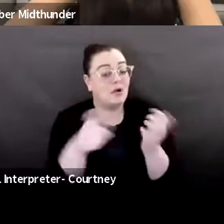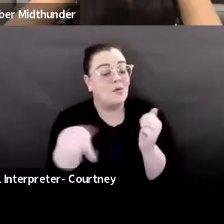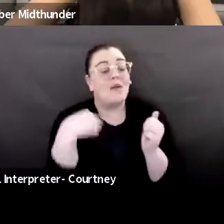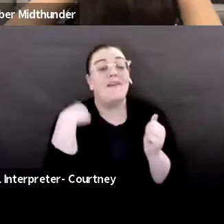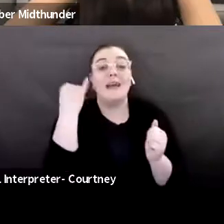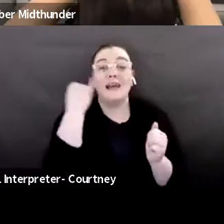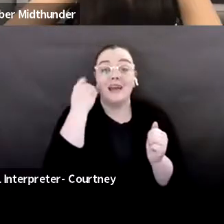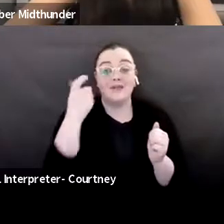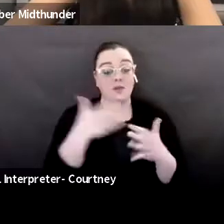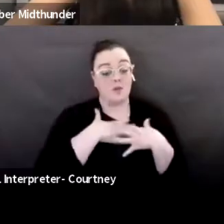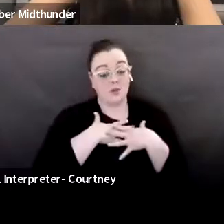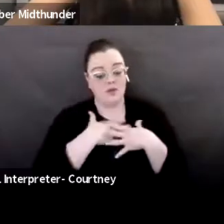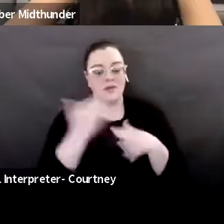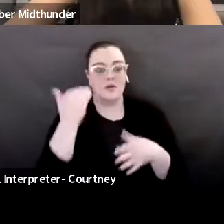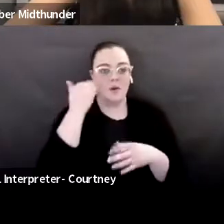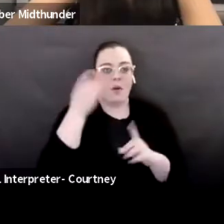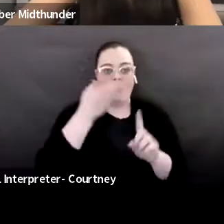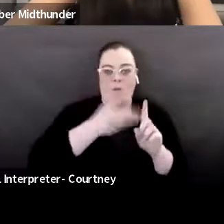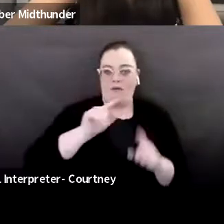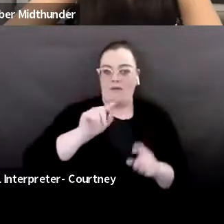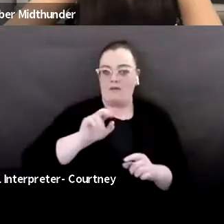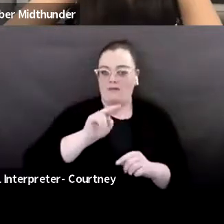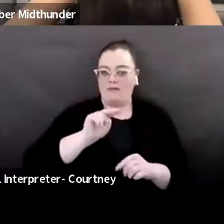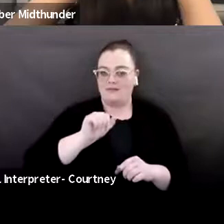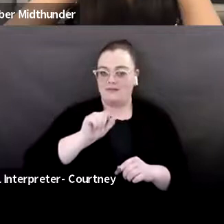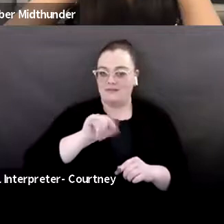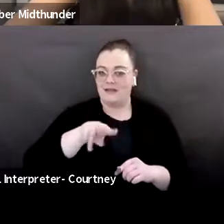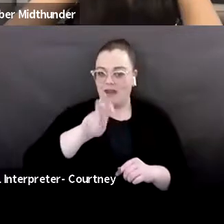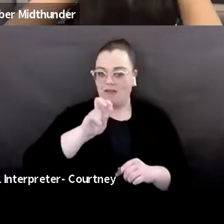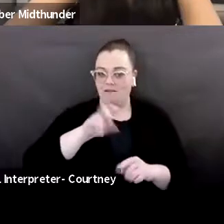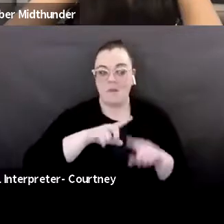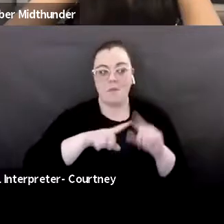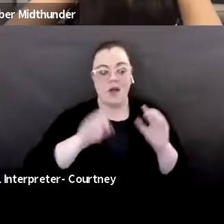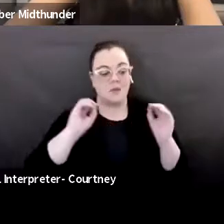knows in their heart and soul that they're Native, but they don't have the